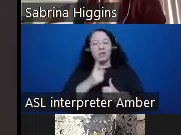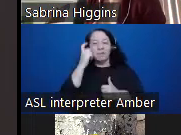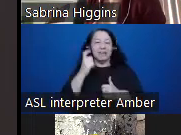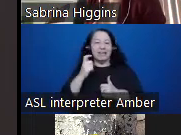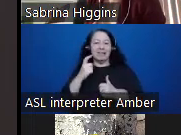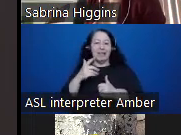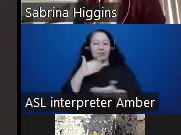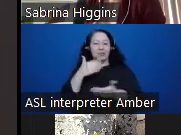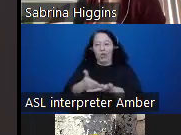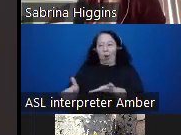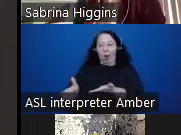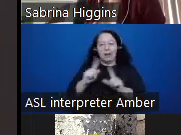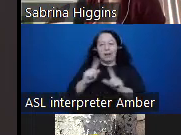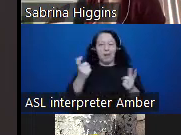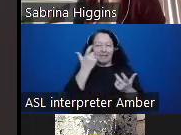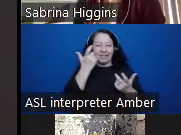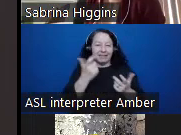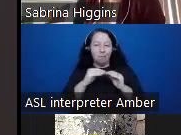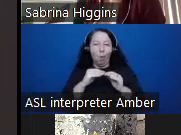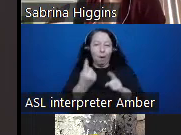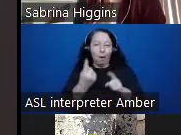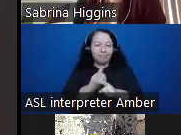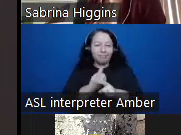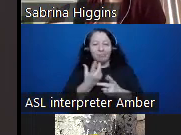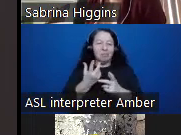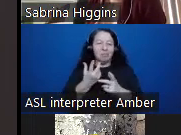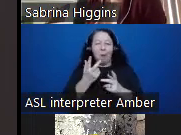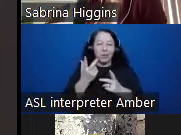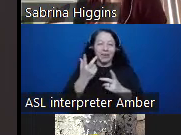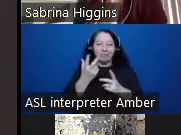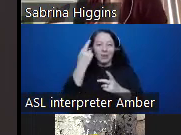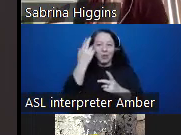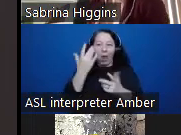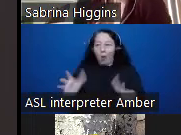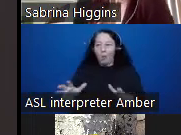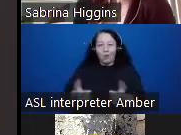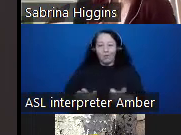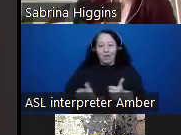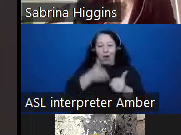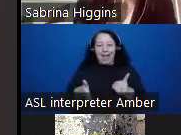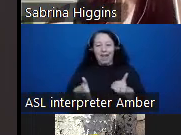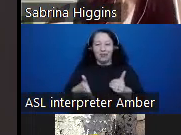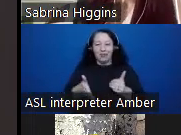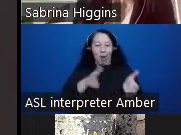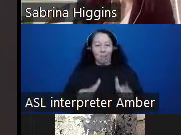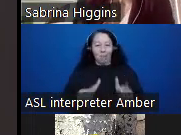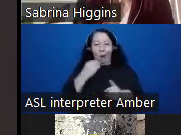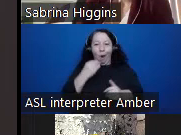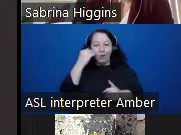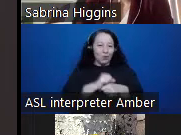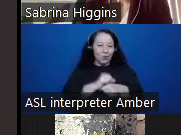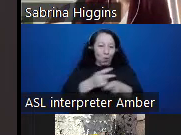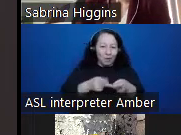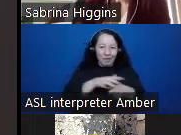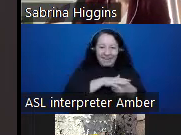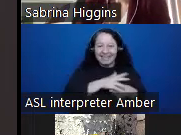but that there are kind of pragmatic reasons why you don't want to live next to a potter's kiln. It's not 100% though. Some people are,